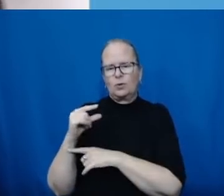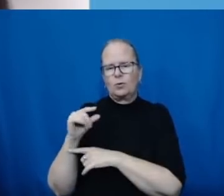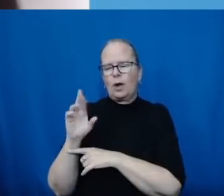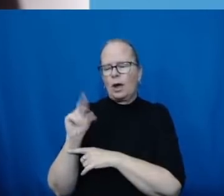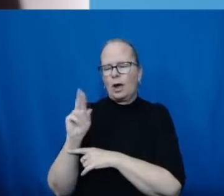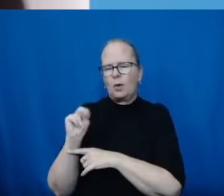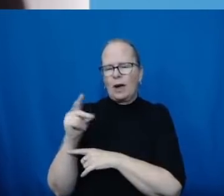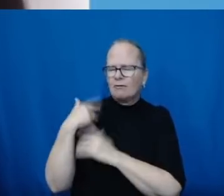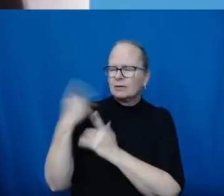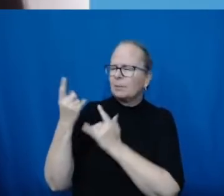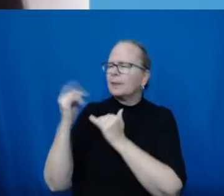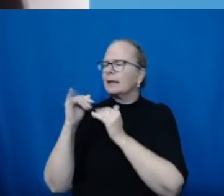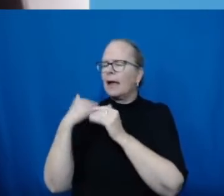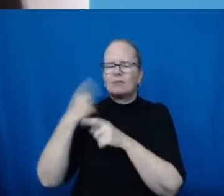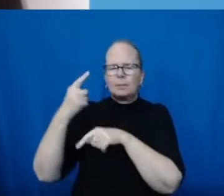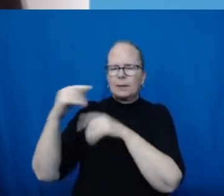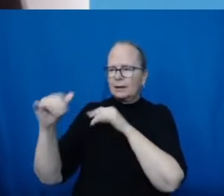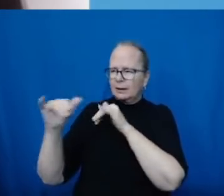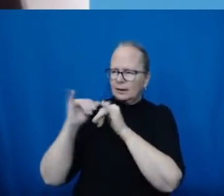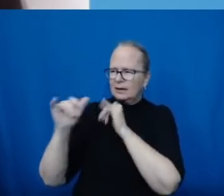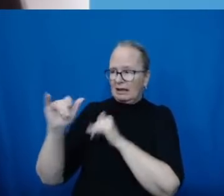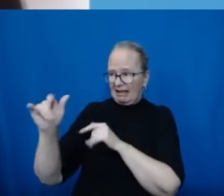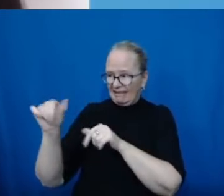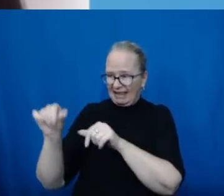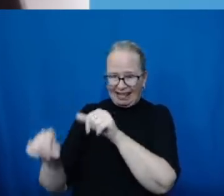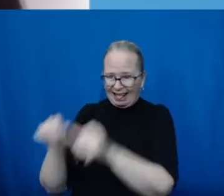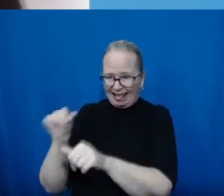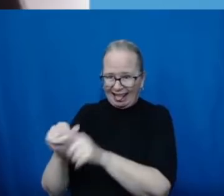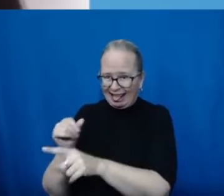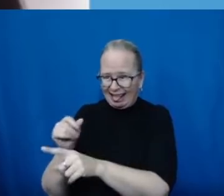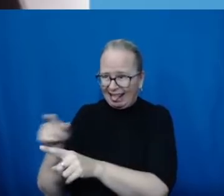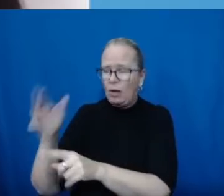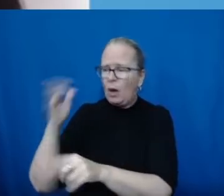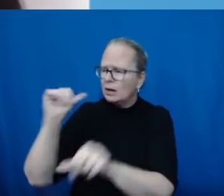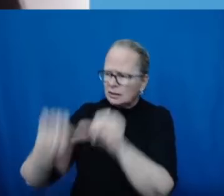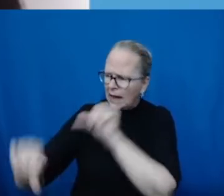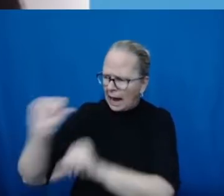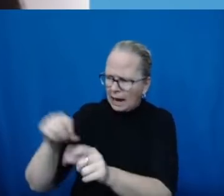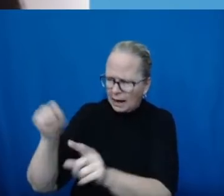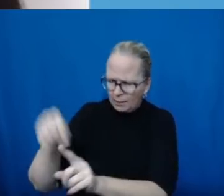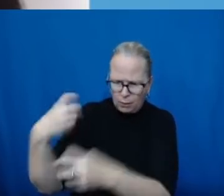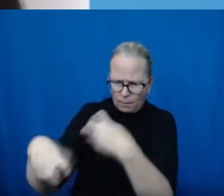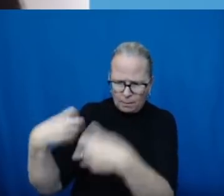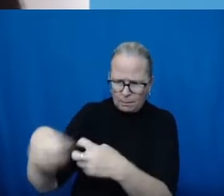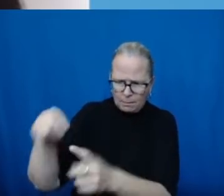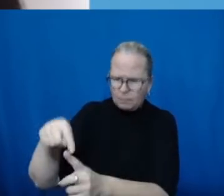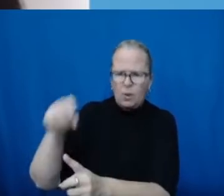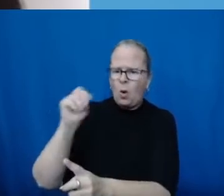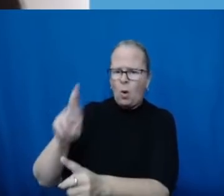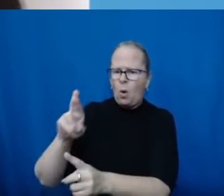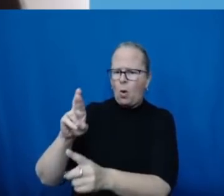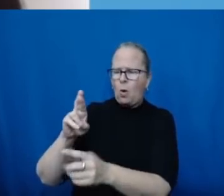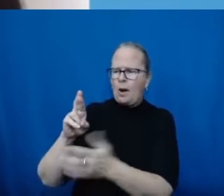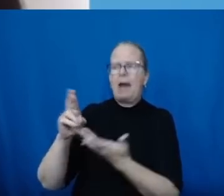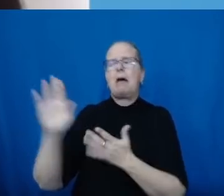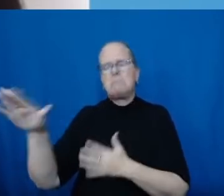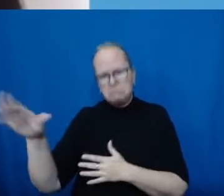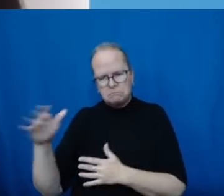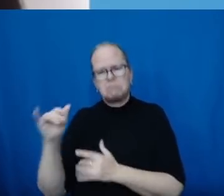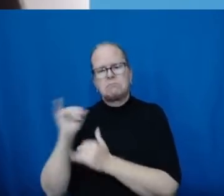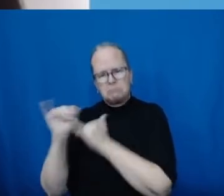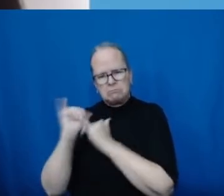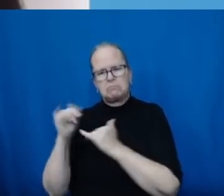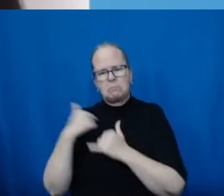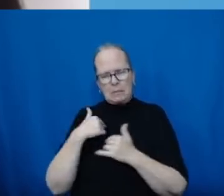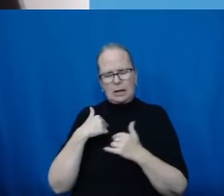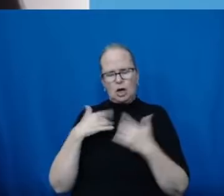it's common ground because you're concerned about your family members and you're concerned about your community. Everyone has common ground. Tell your